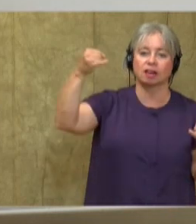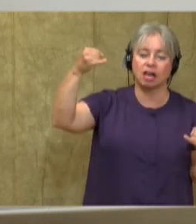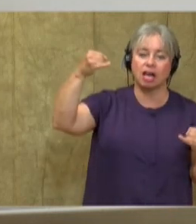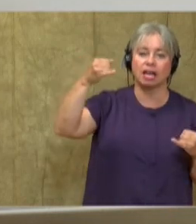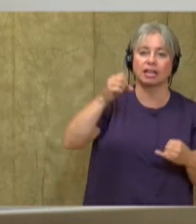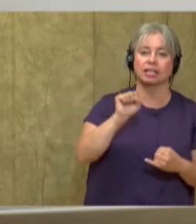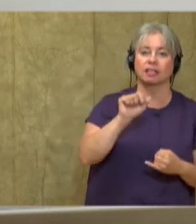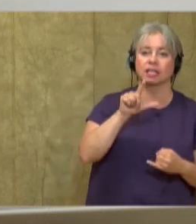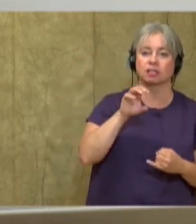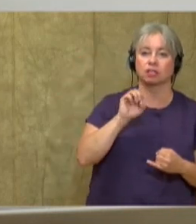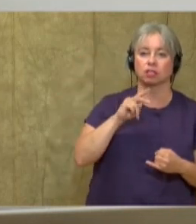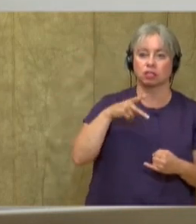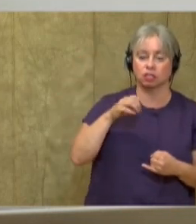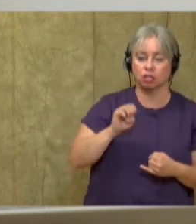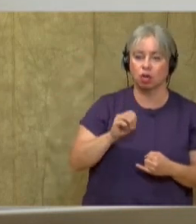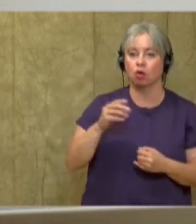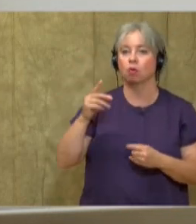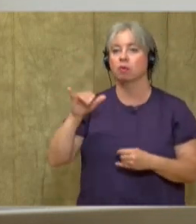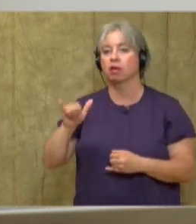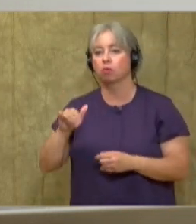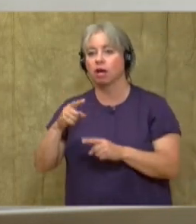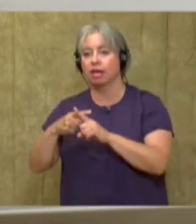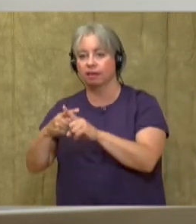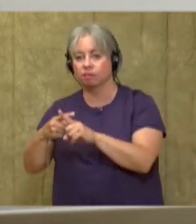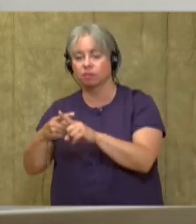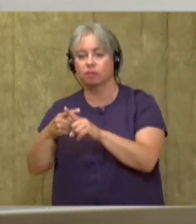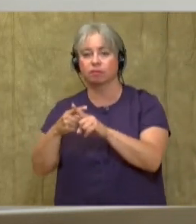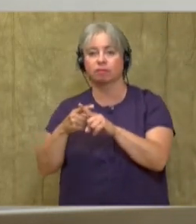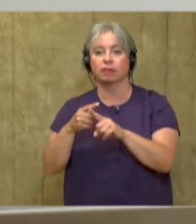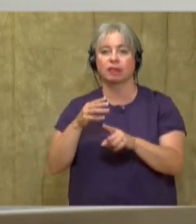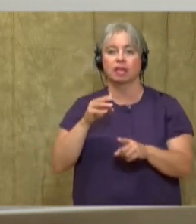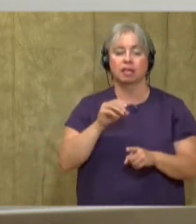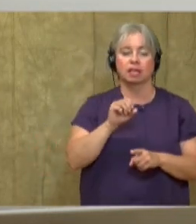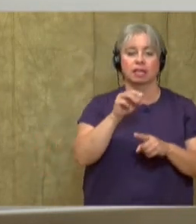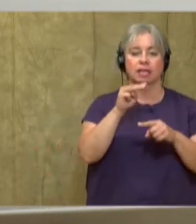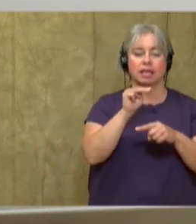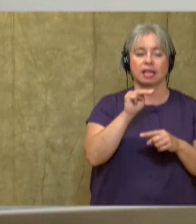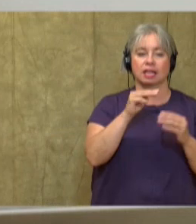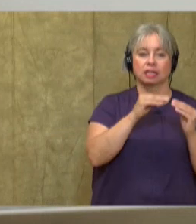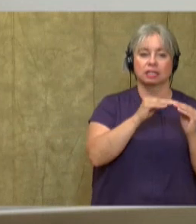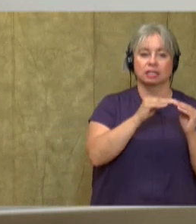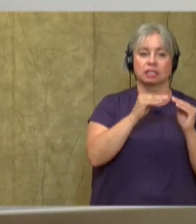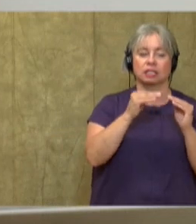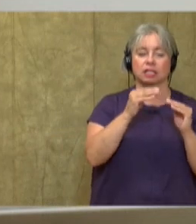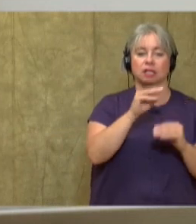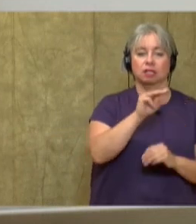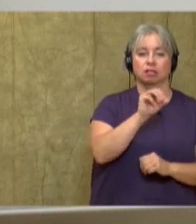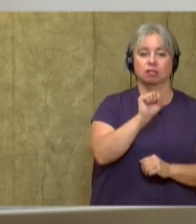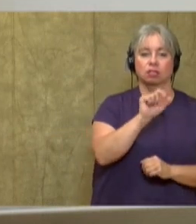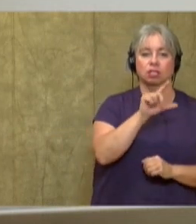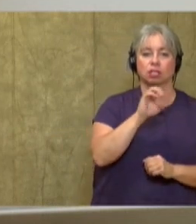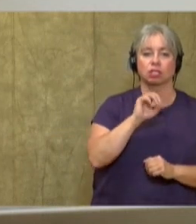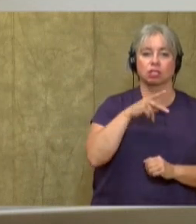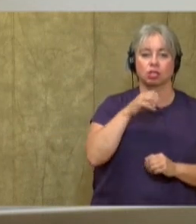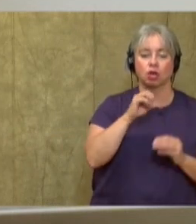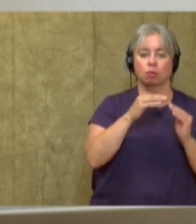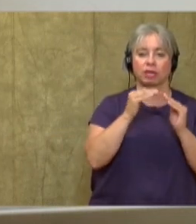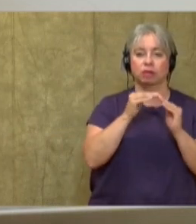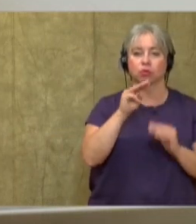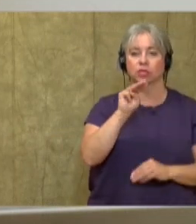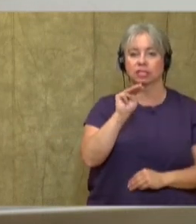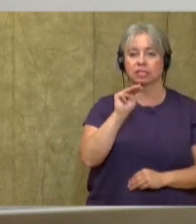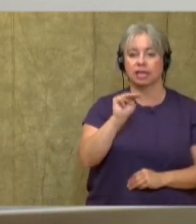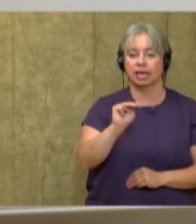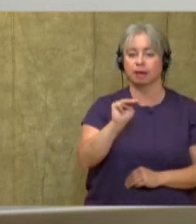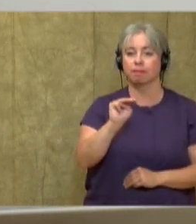and an equation. Remember, the slope is the m before the x, the coefficient, and the y-intercept is after. We note